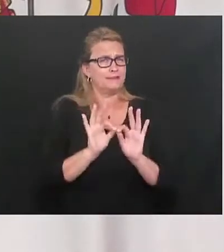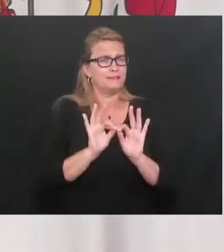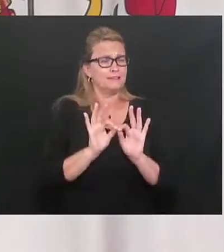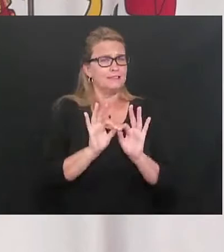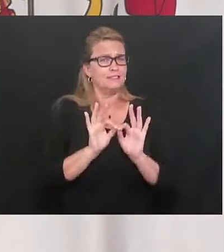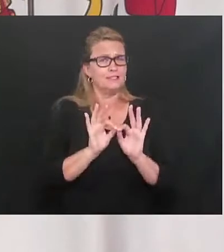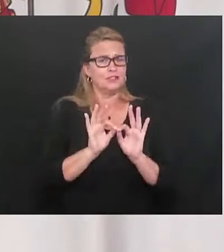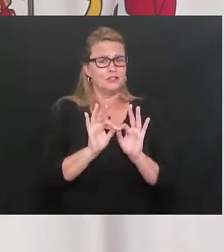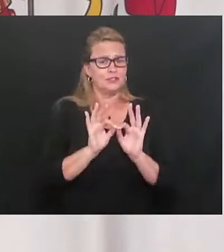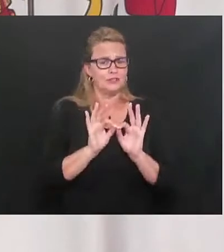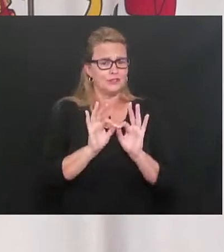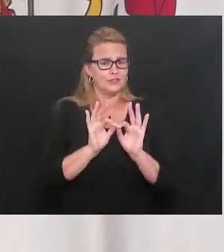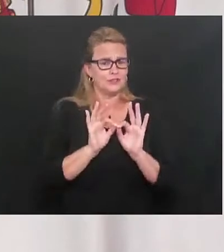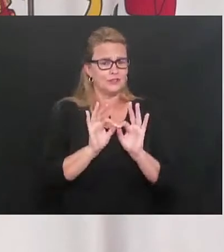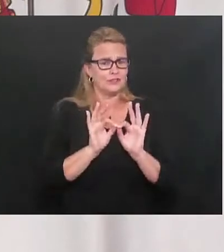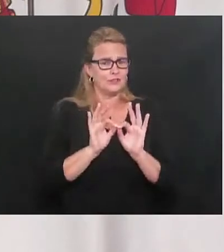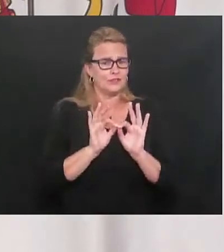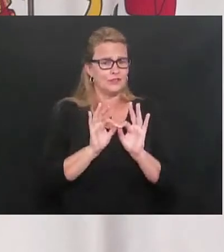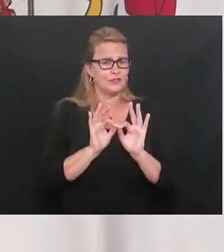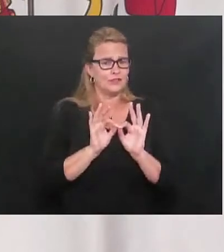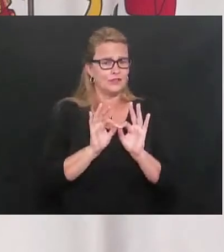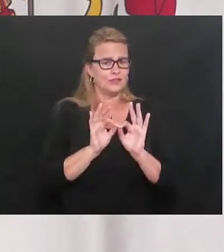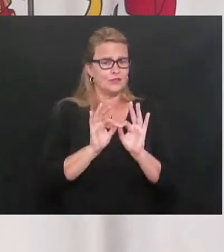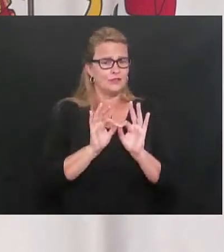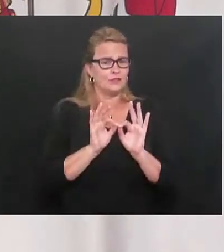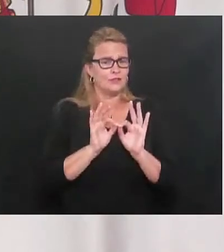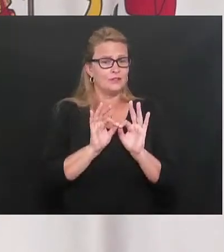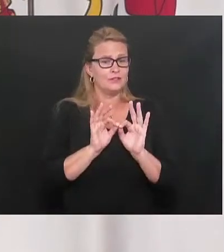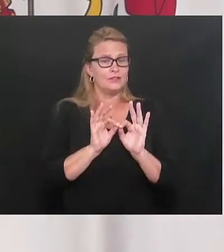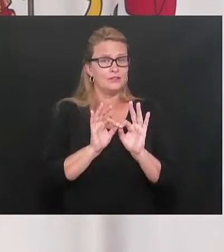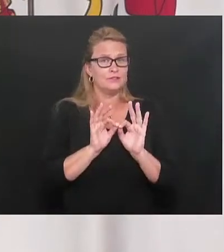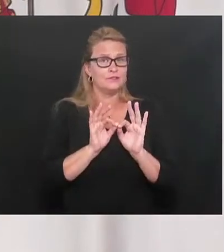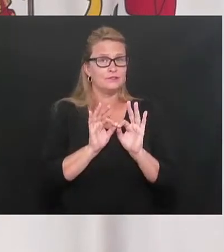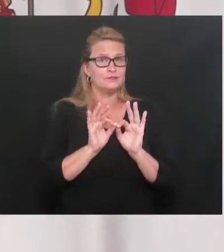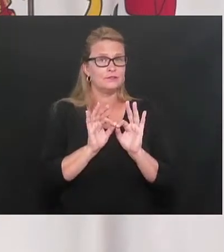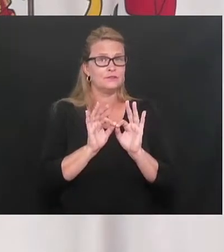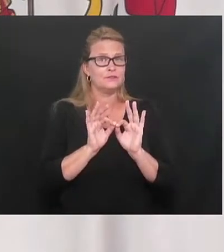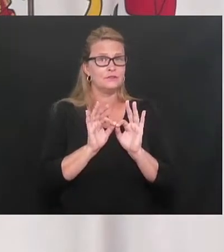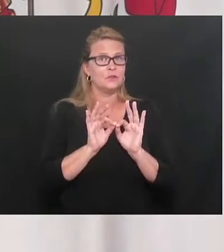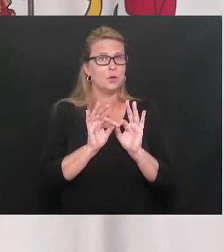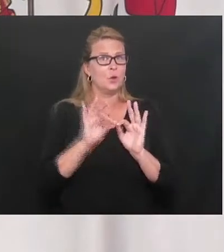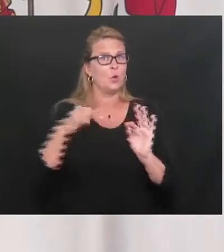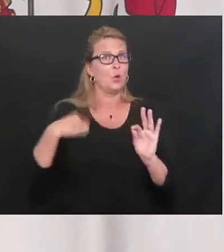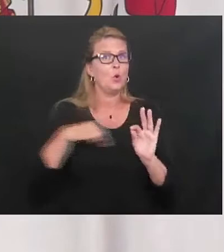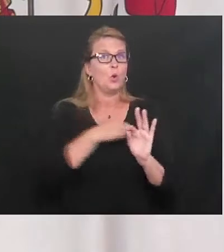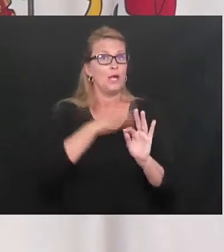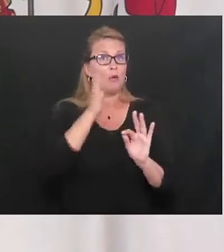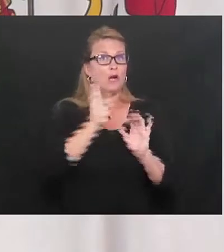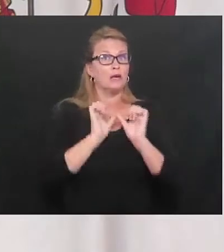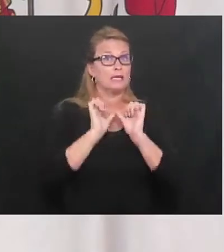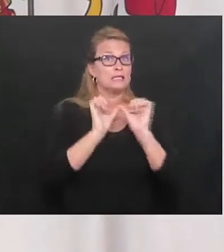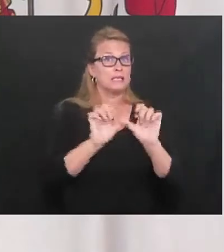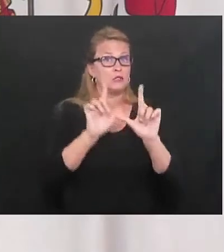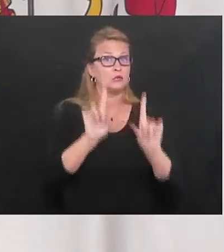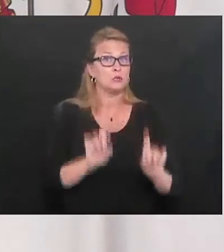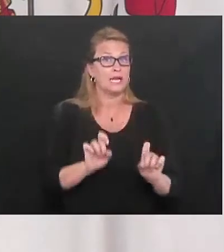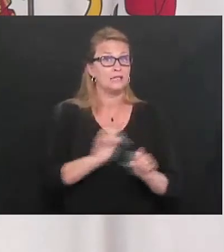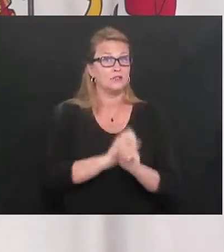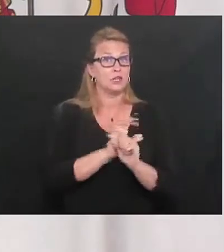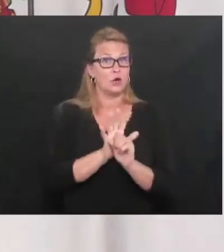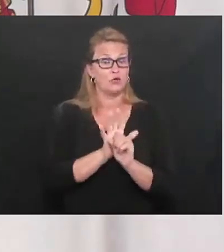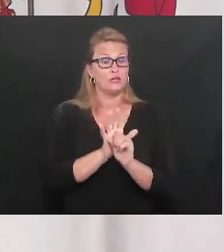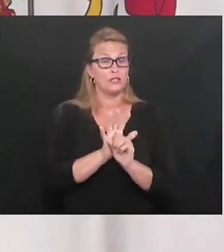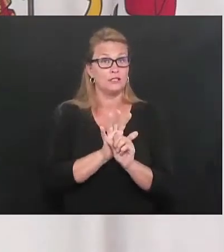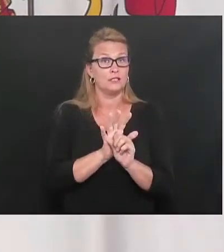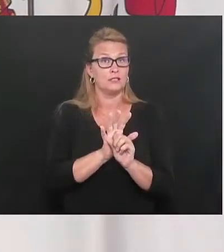we will continue to test for COVID as